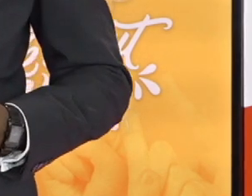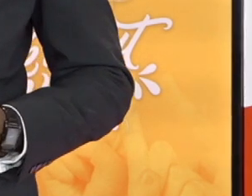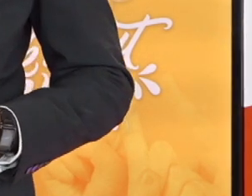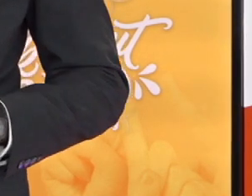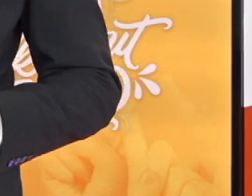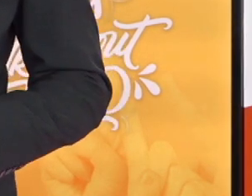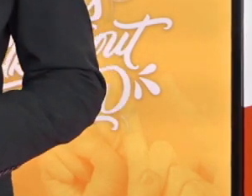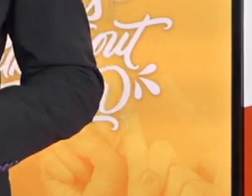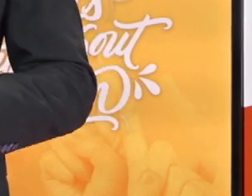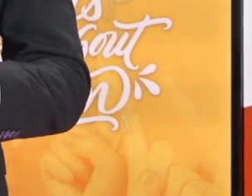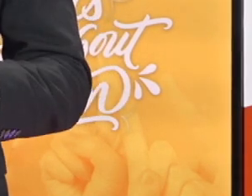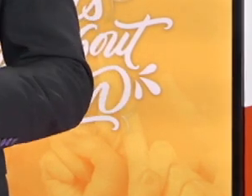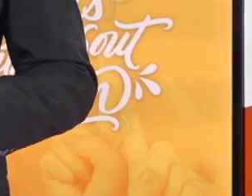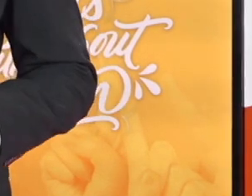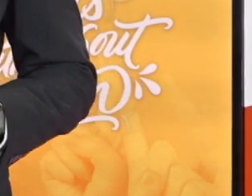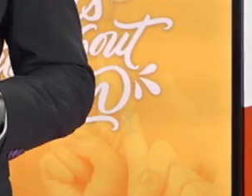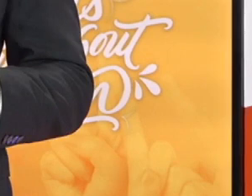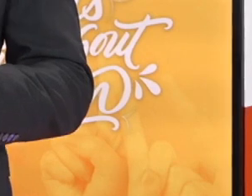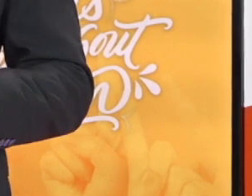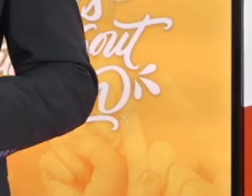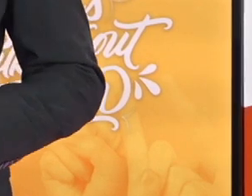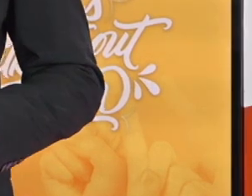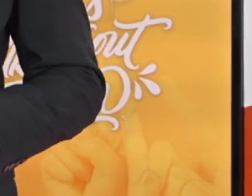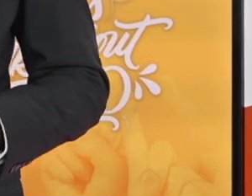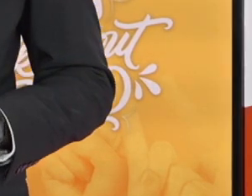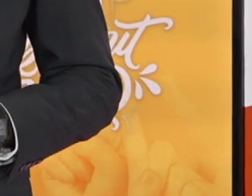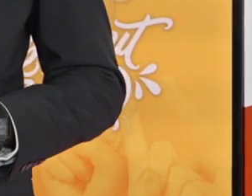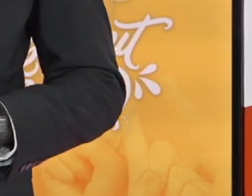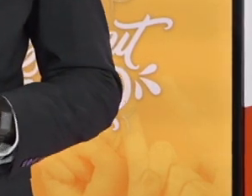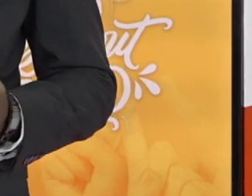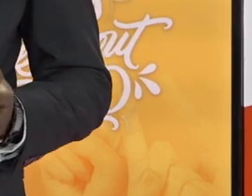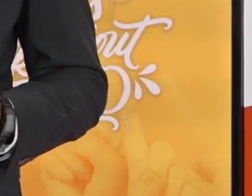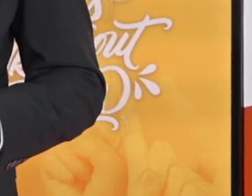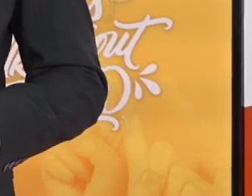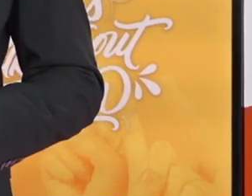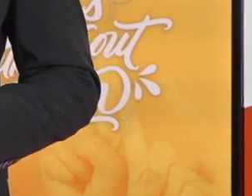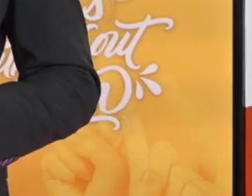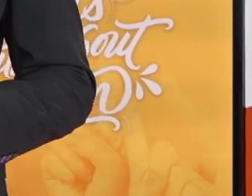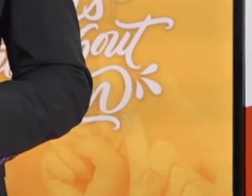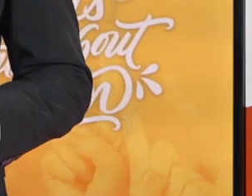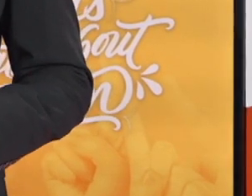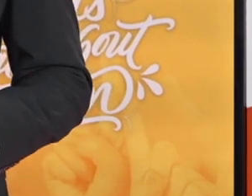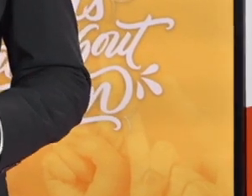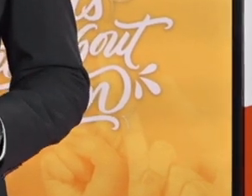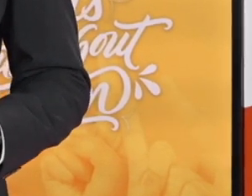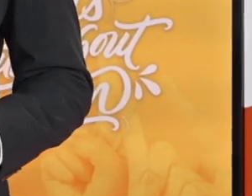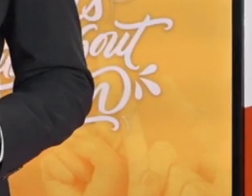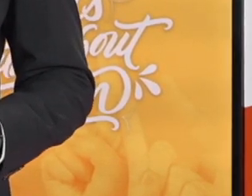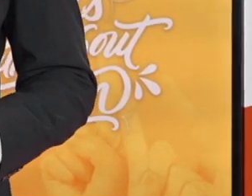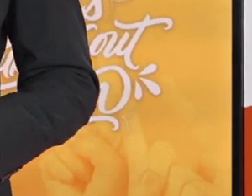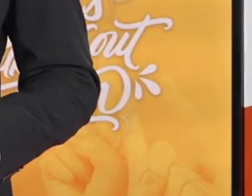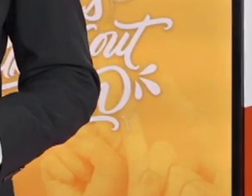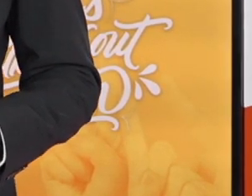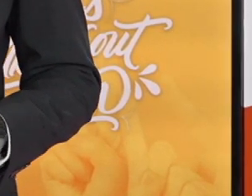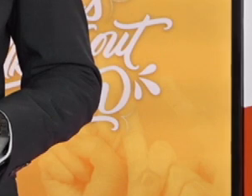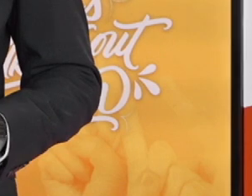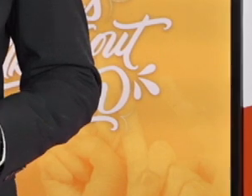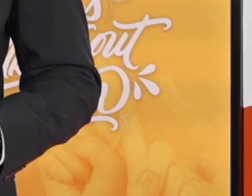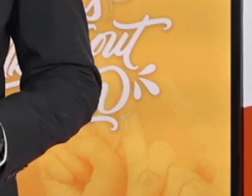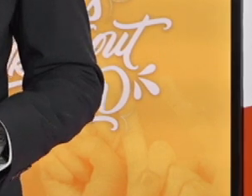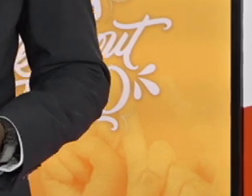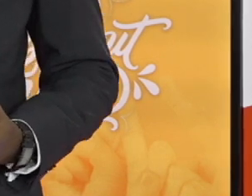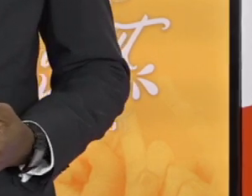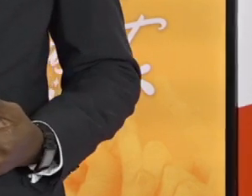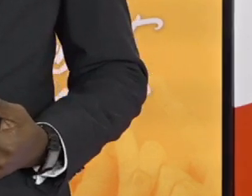boldly before your presence this evening in your company to declare that there is absolutely no other name given among